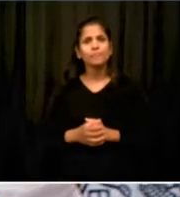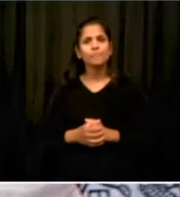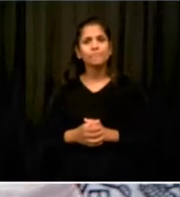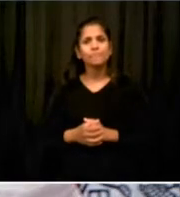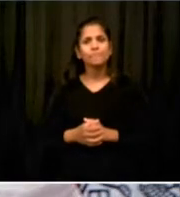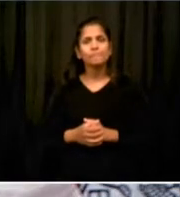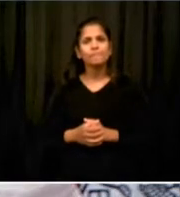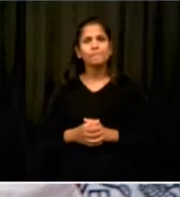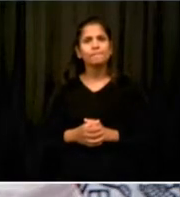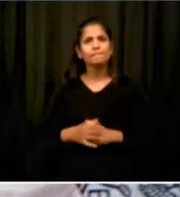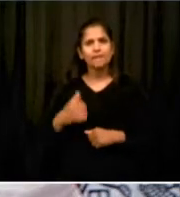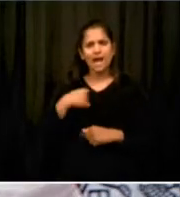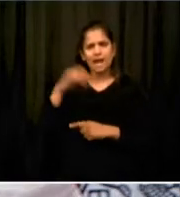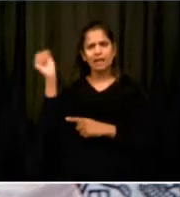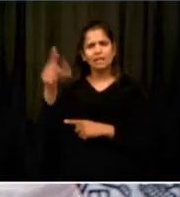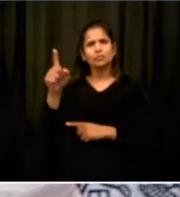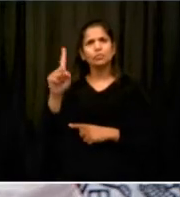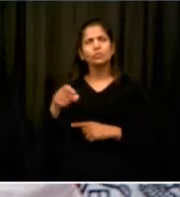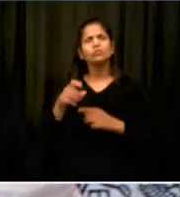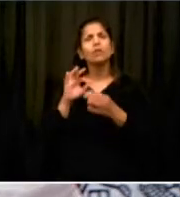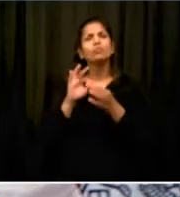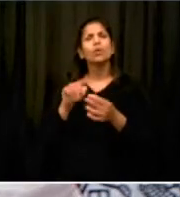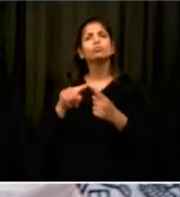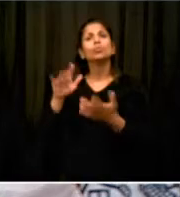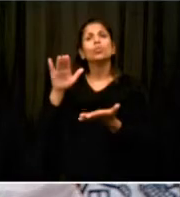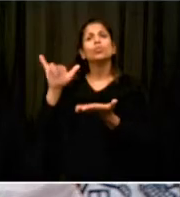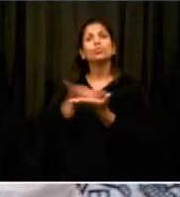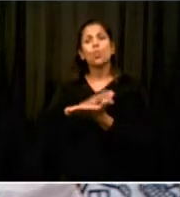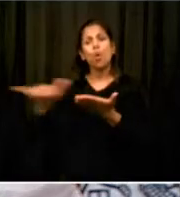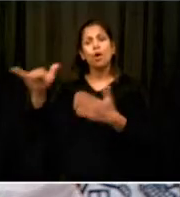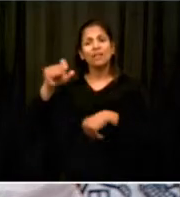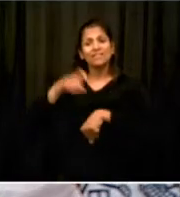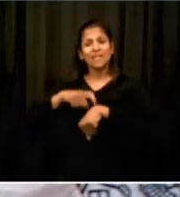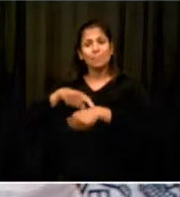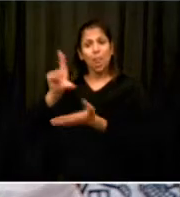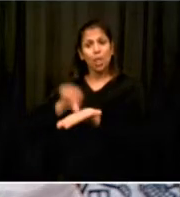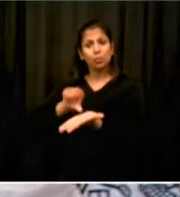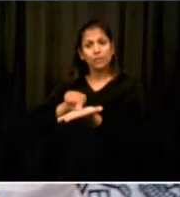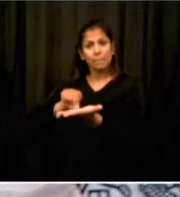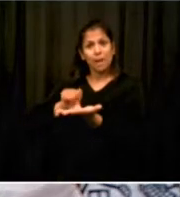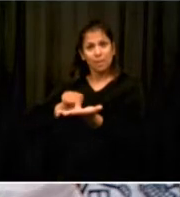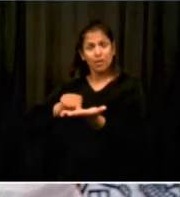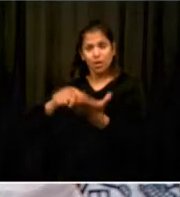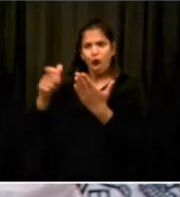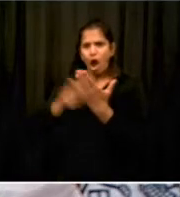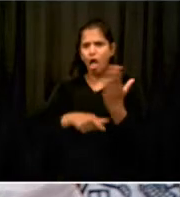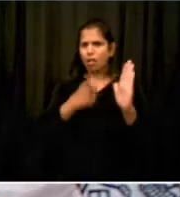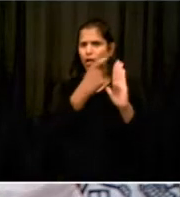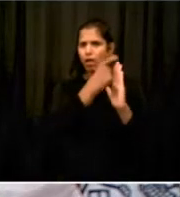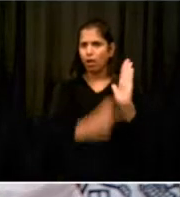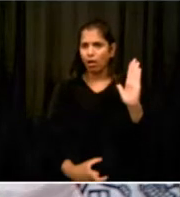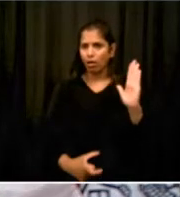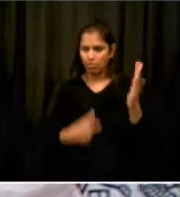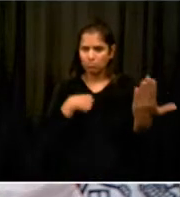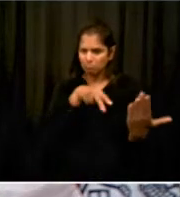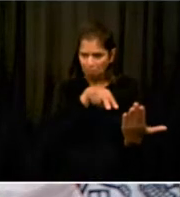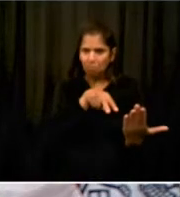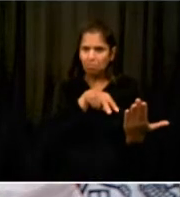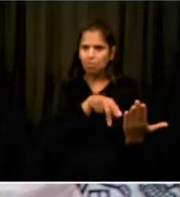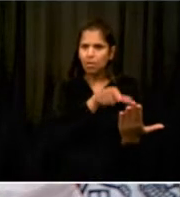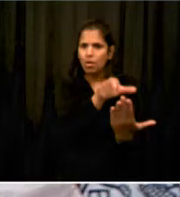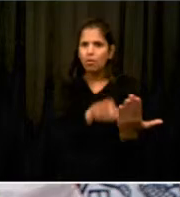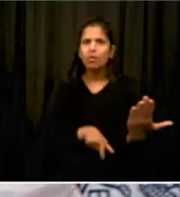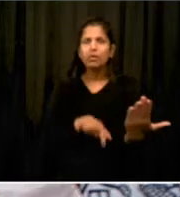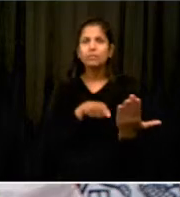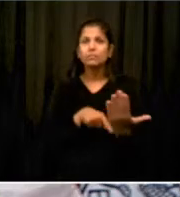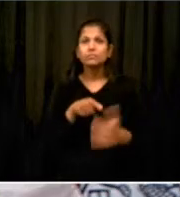about a New York Times piece, which finds a number of workers in it calling the contact tracing program a